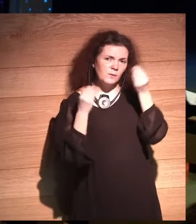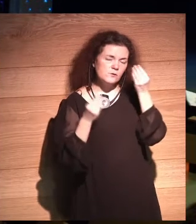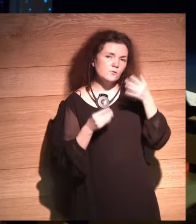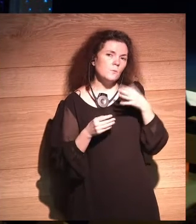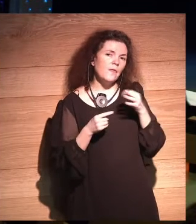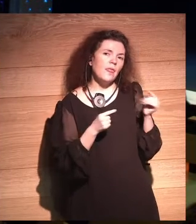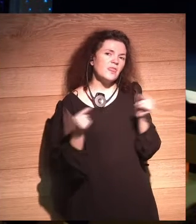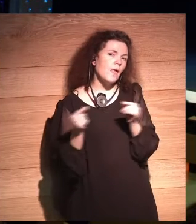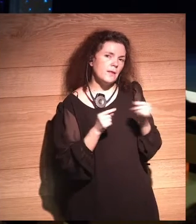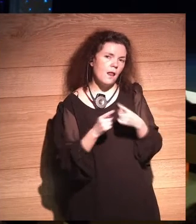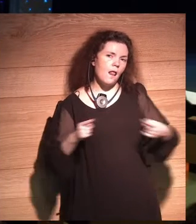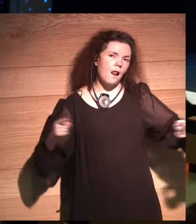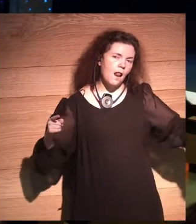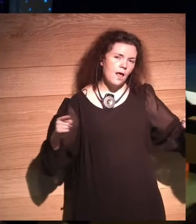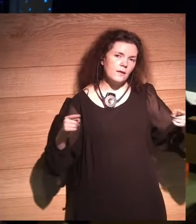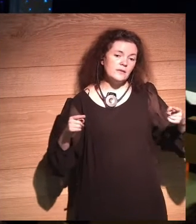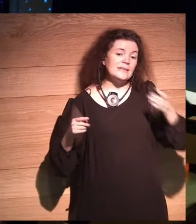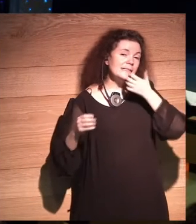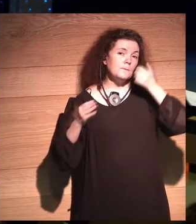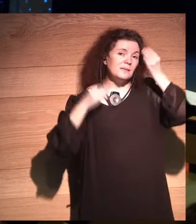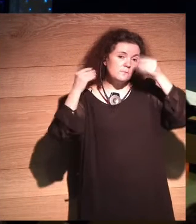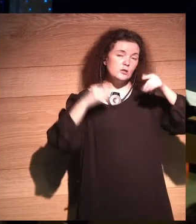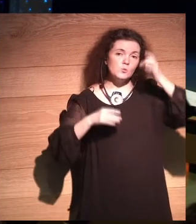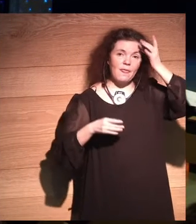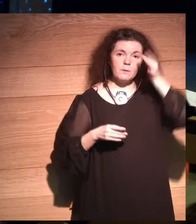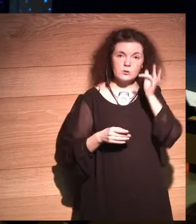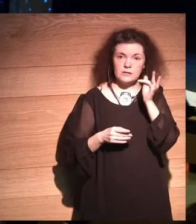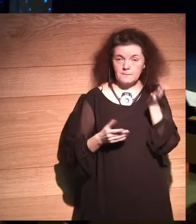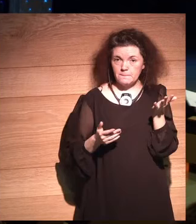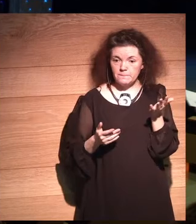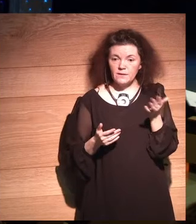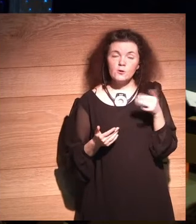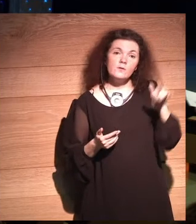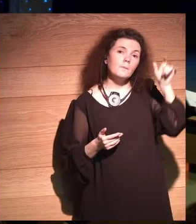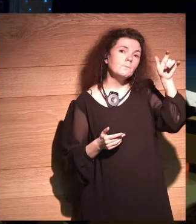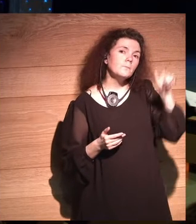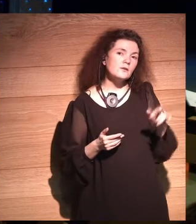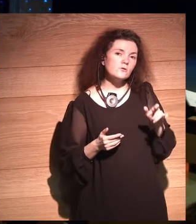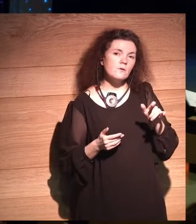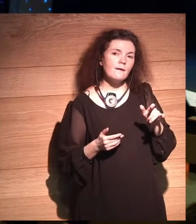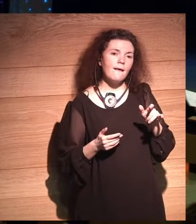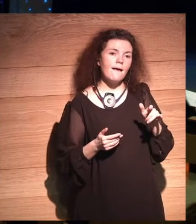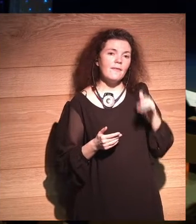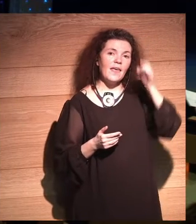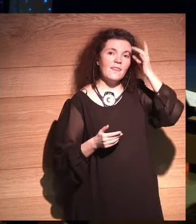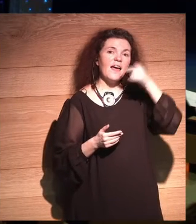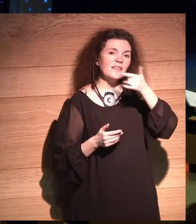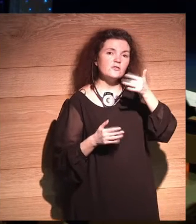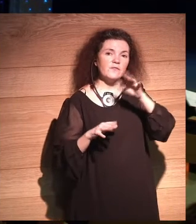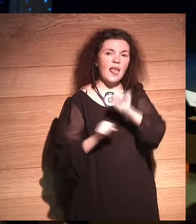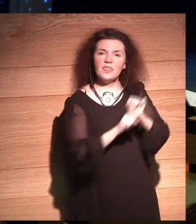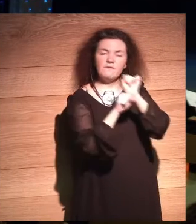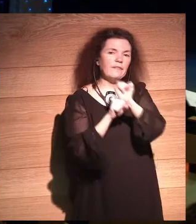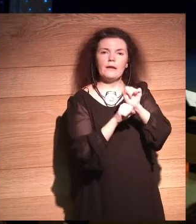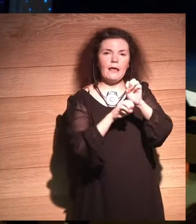we think this is a good idea. And in fact, the person who advocated it has stopped advocating this idea, because I think